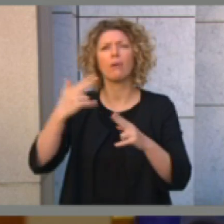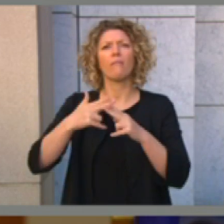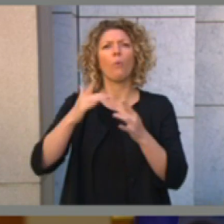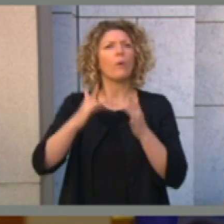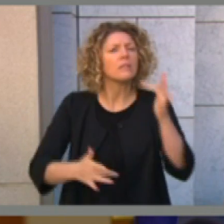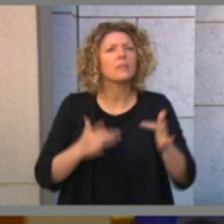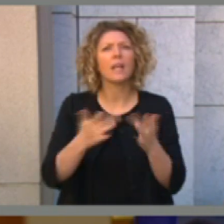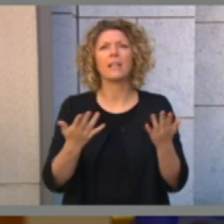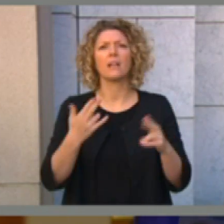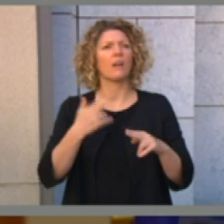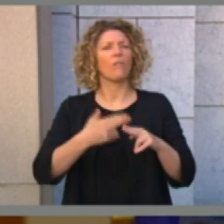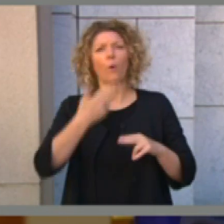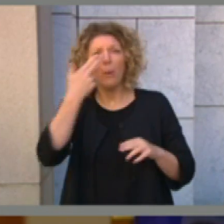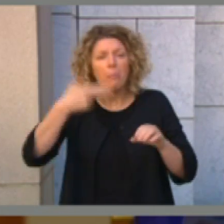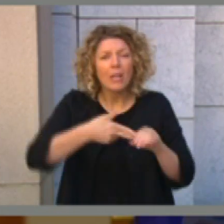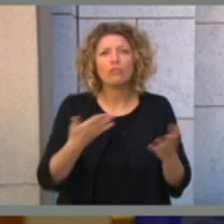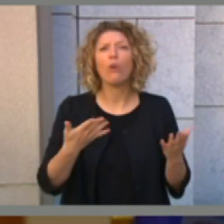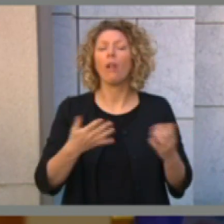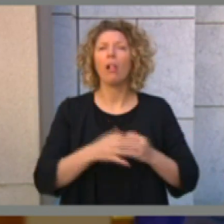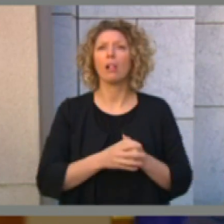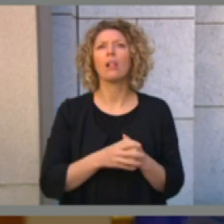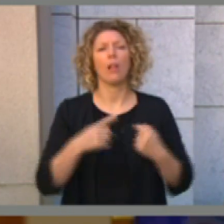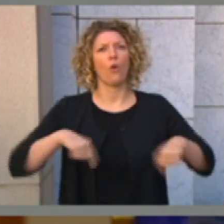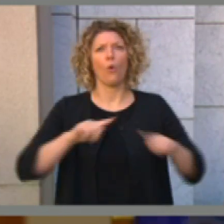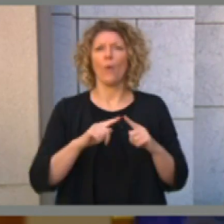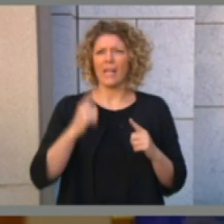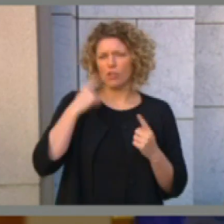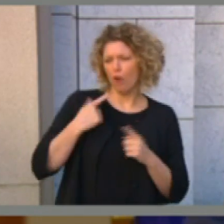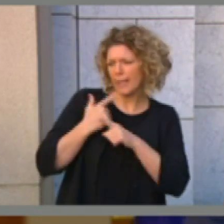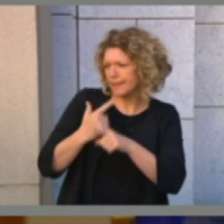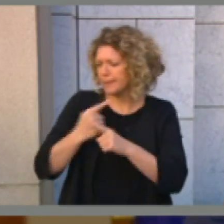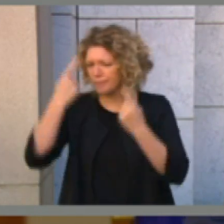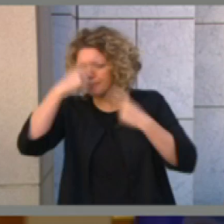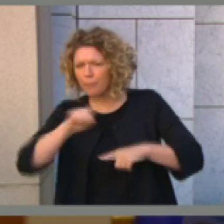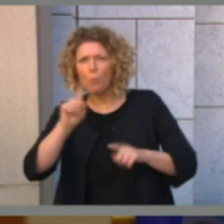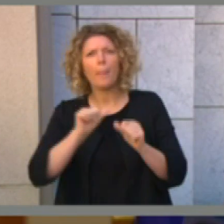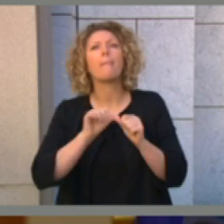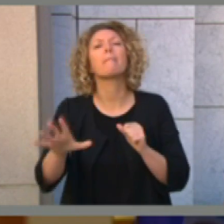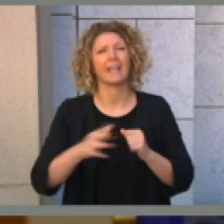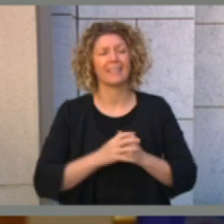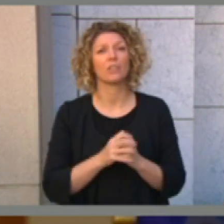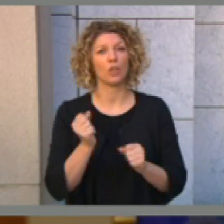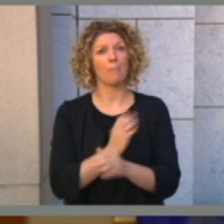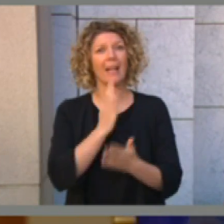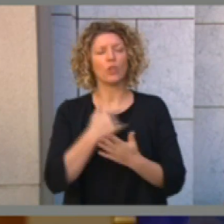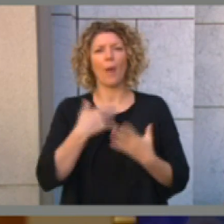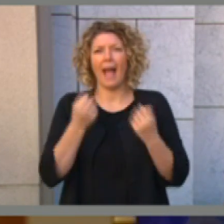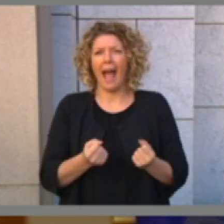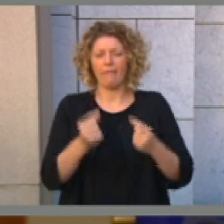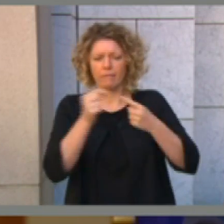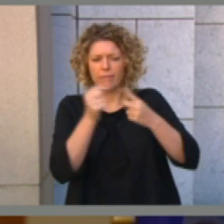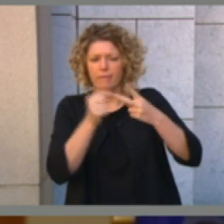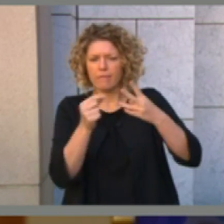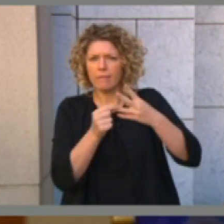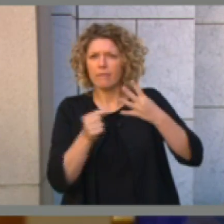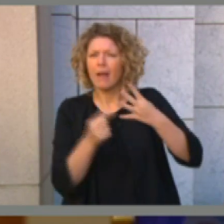energy and fuel supplies and all of these issues. My ministers have been working on those issues for days, working with the sectors to ensure we're on top of all of those issues,